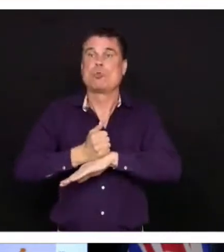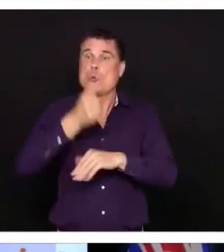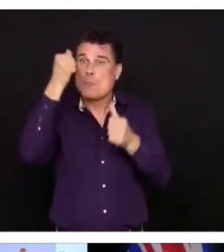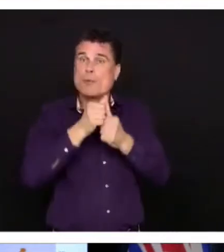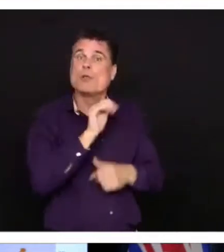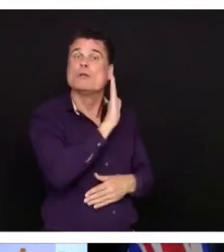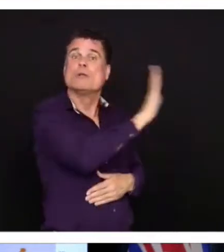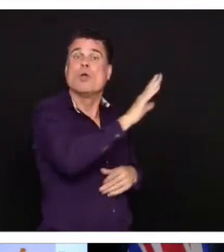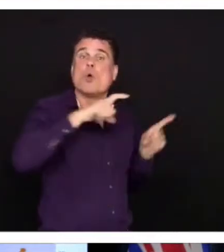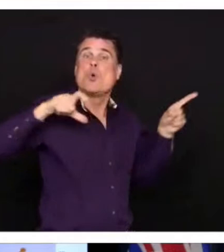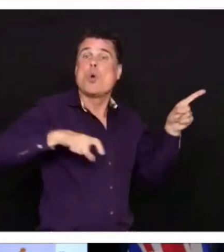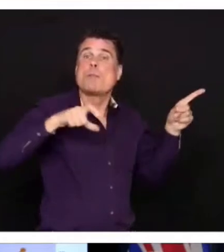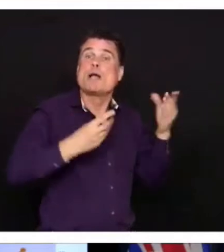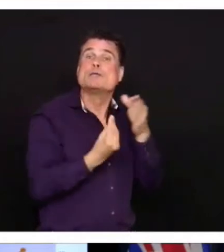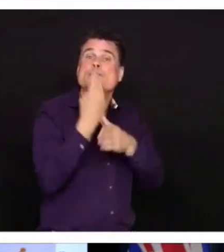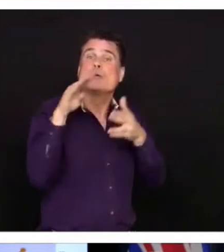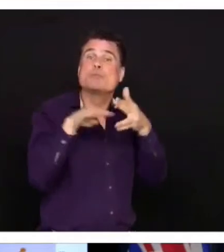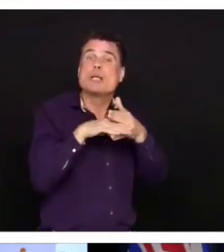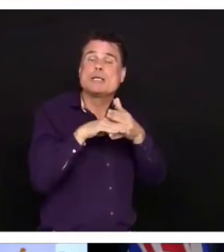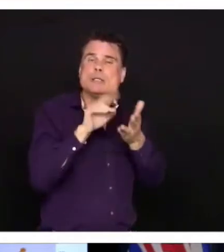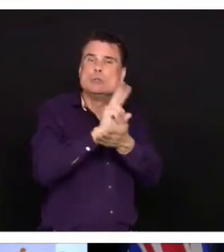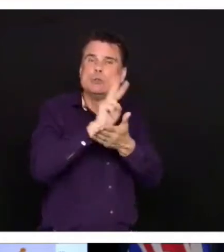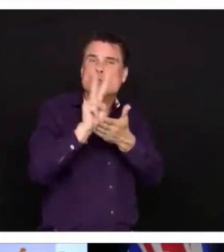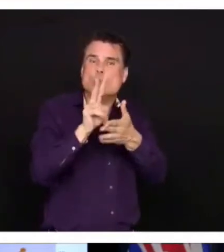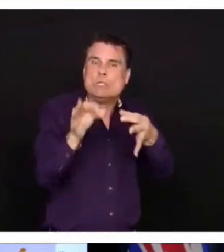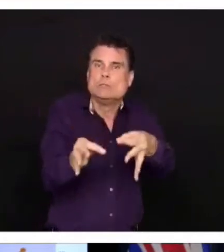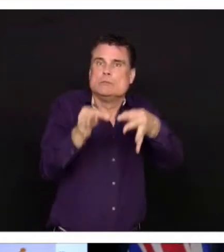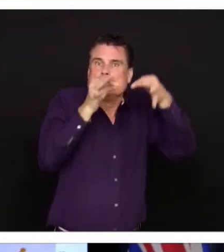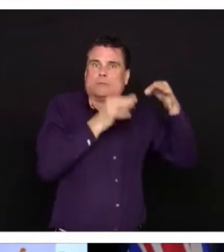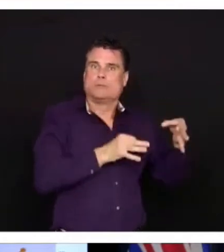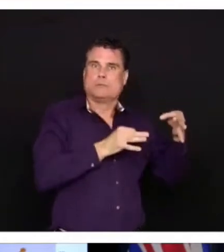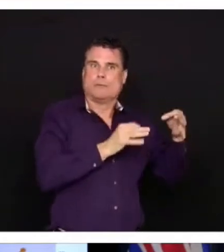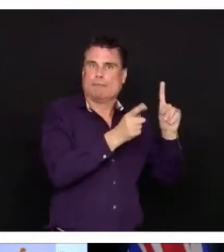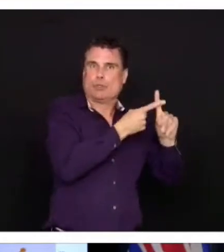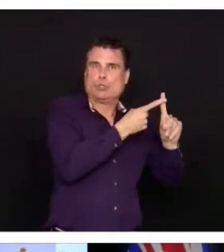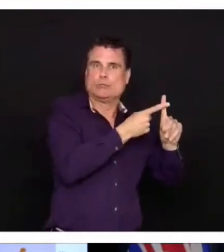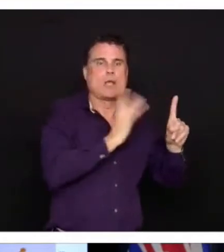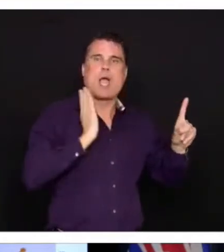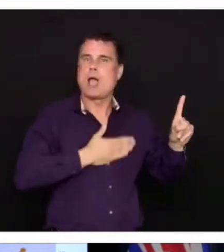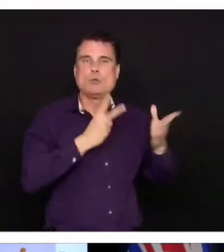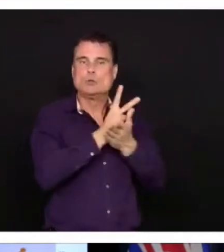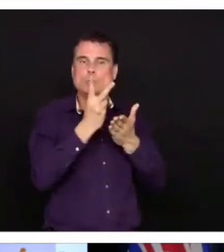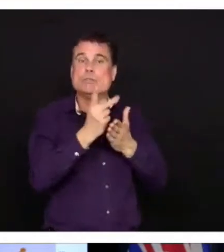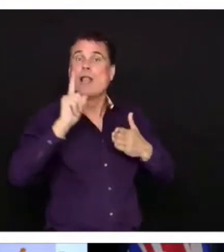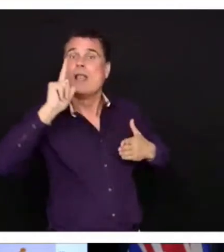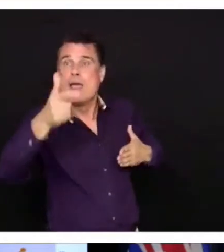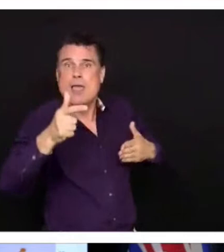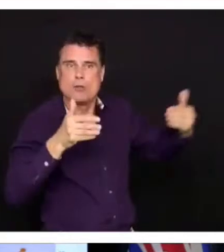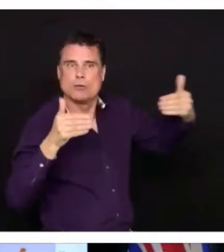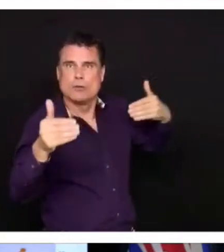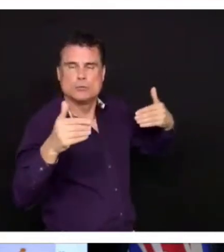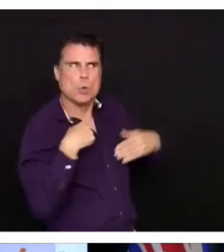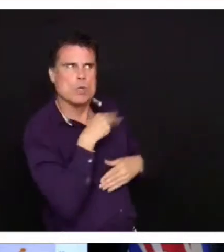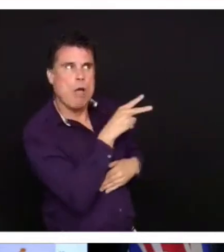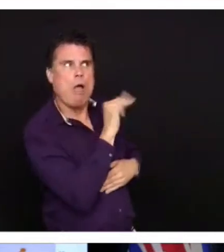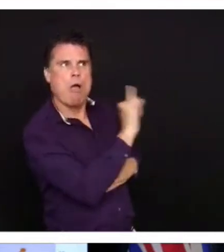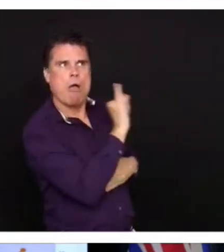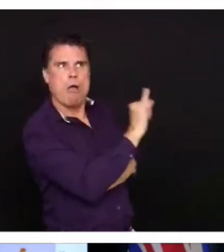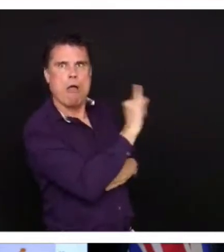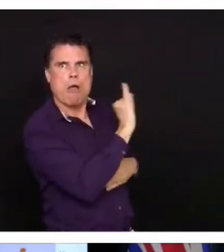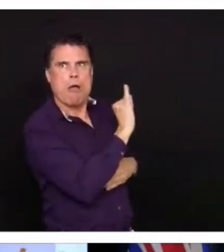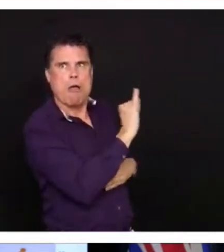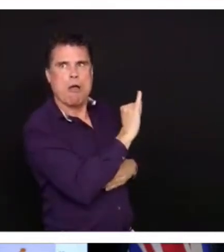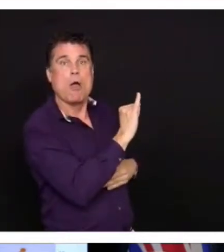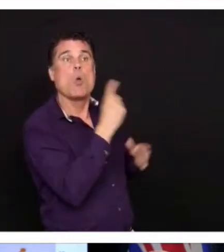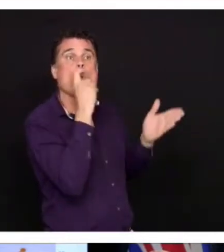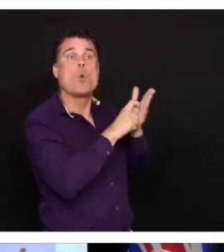that there were people coming back, particularly from travel to France, and that they were becoming sick and spreading it in the community in Quebec. And